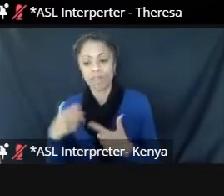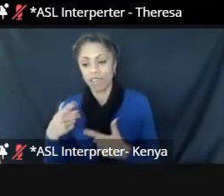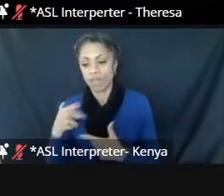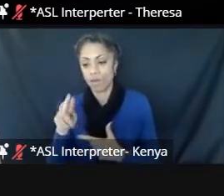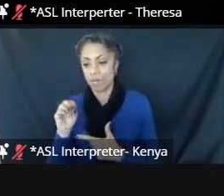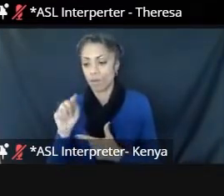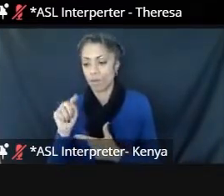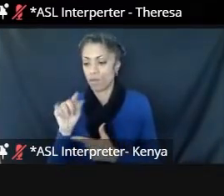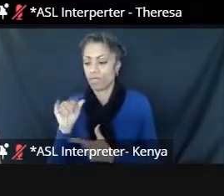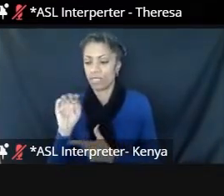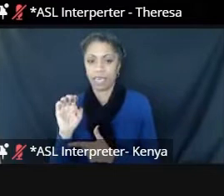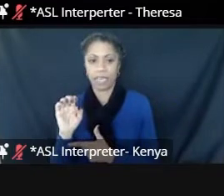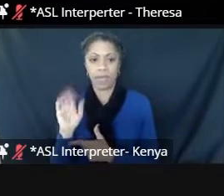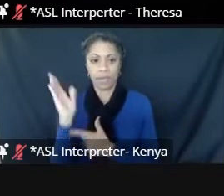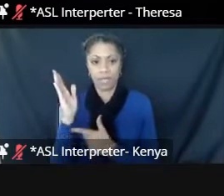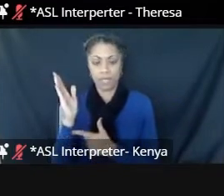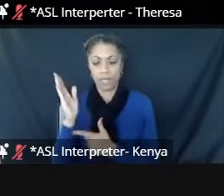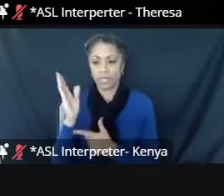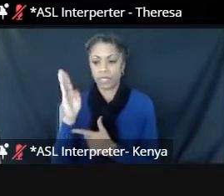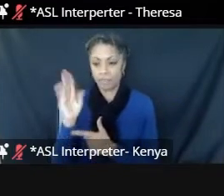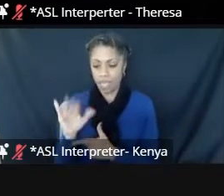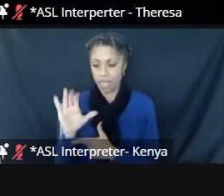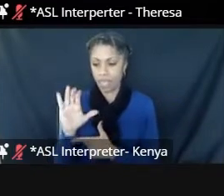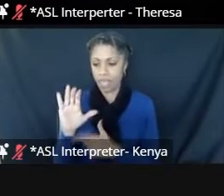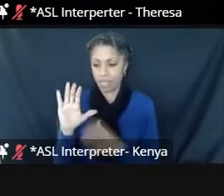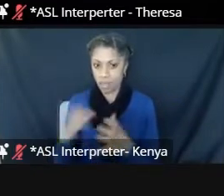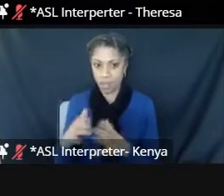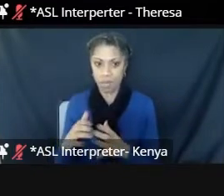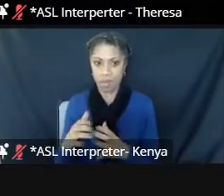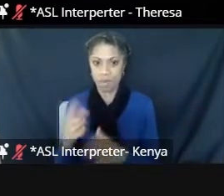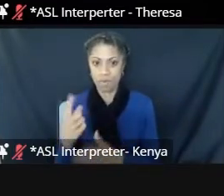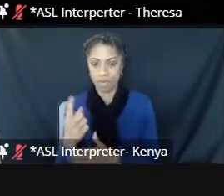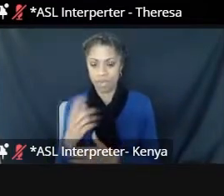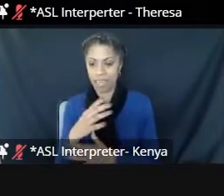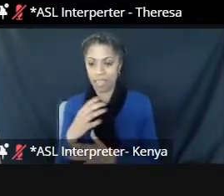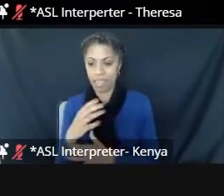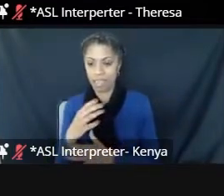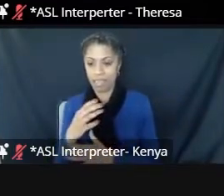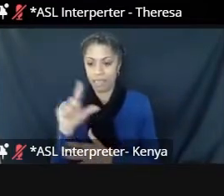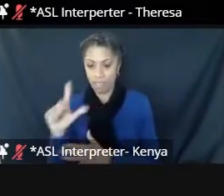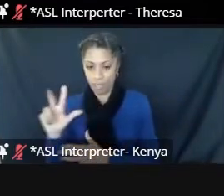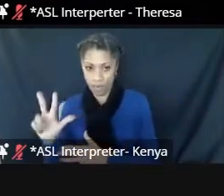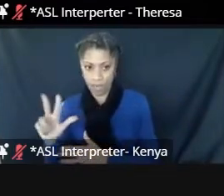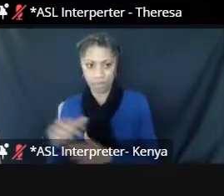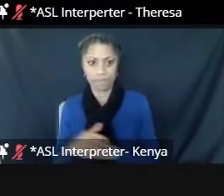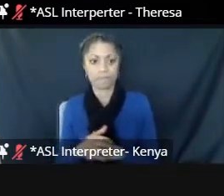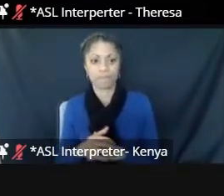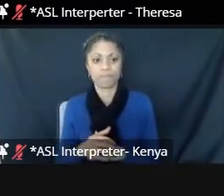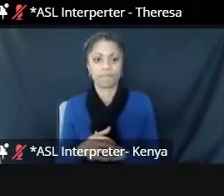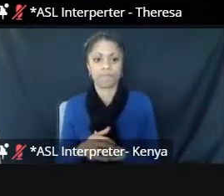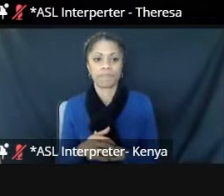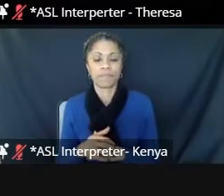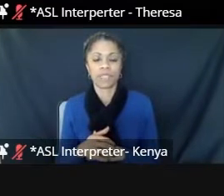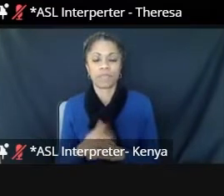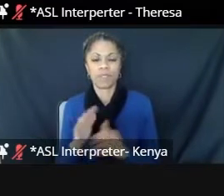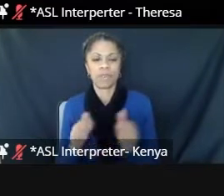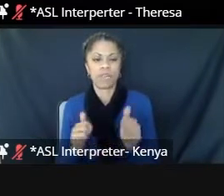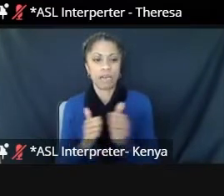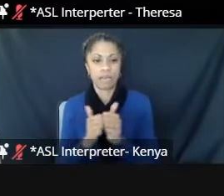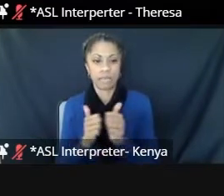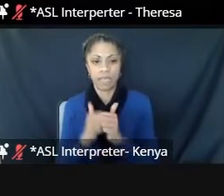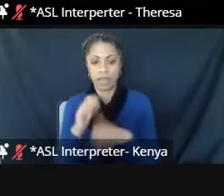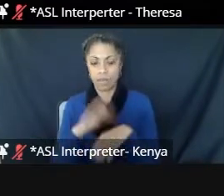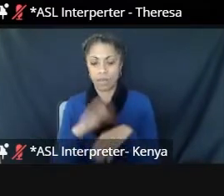exciting. And then we will update you on the federal competitive grant for state assessments grant